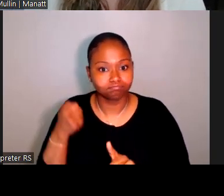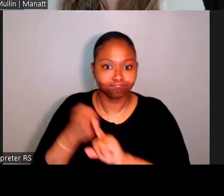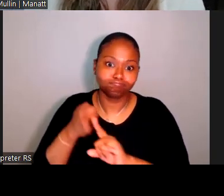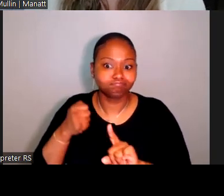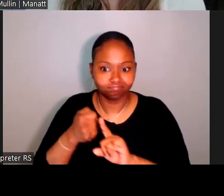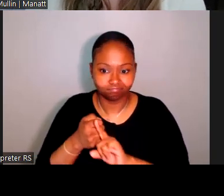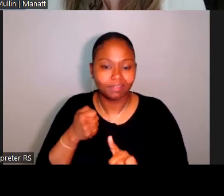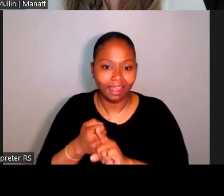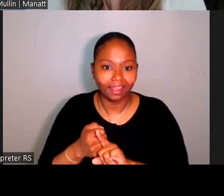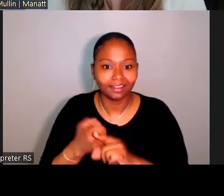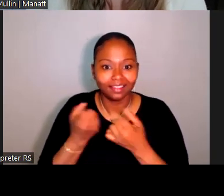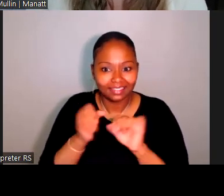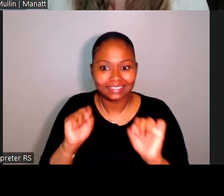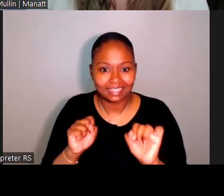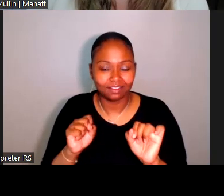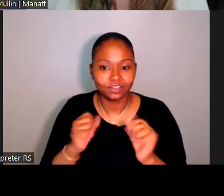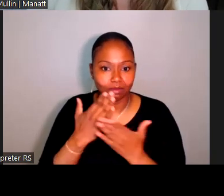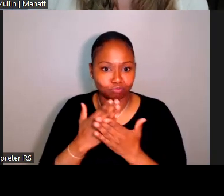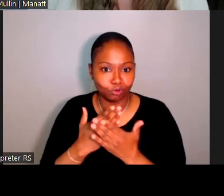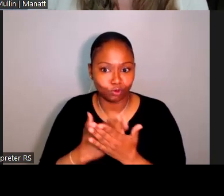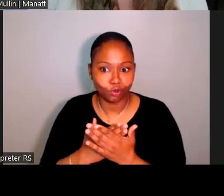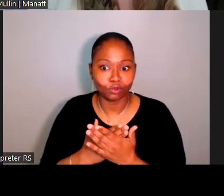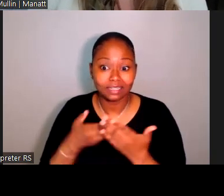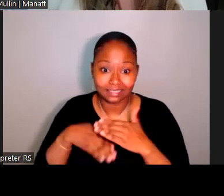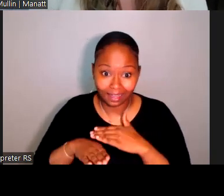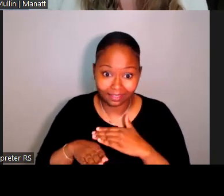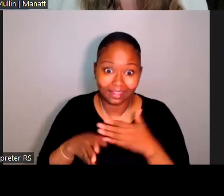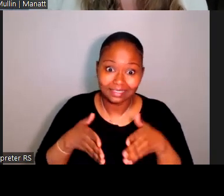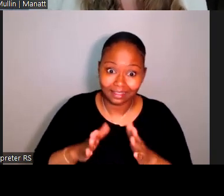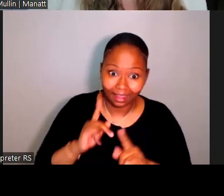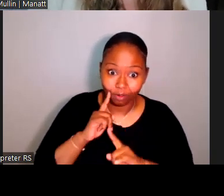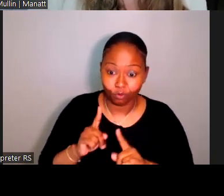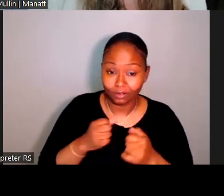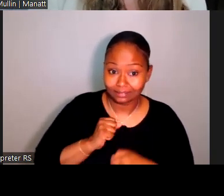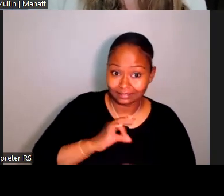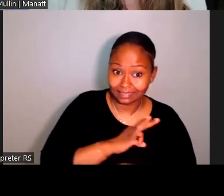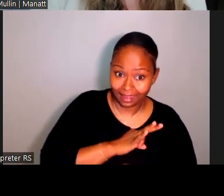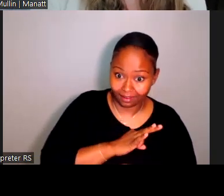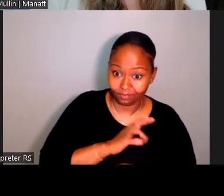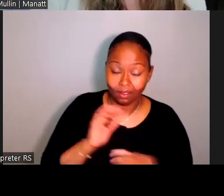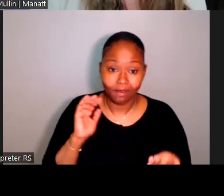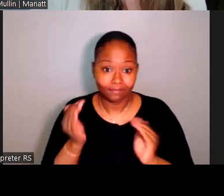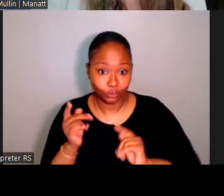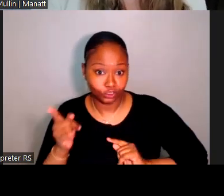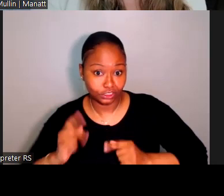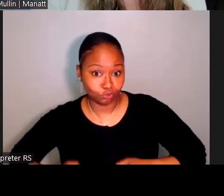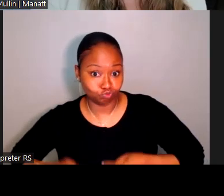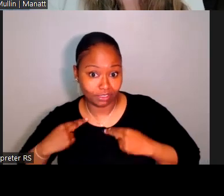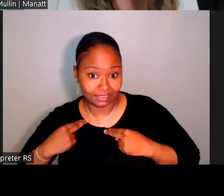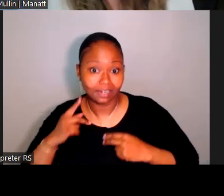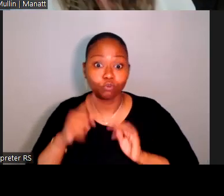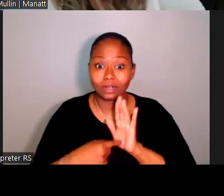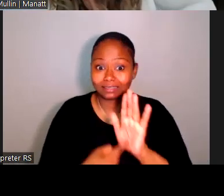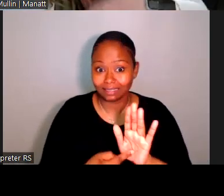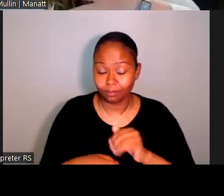safety protocols that may reasonably be allowed by staff versus residents. So an example, for